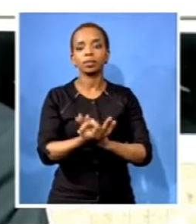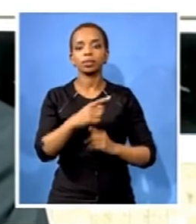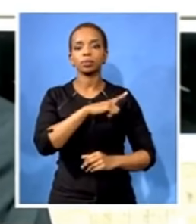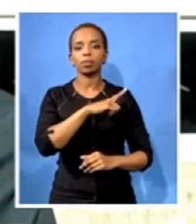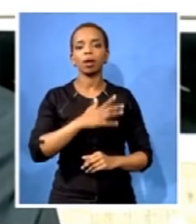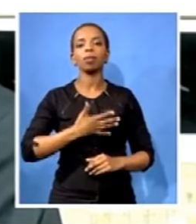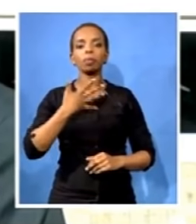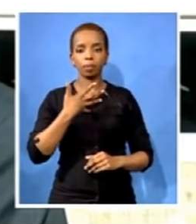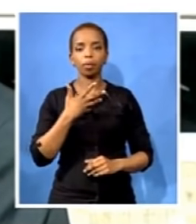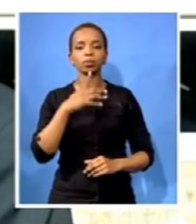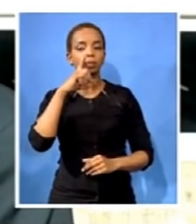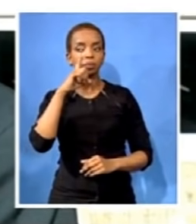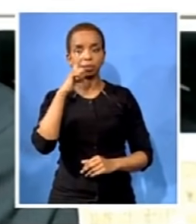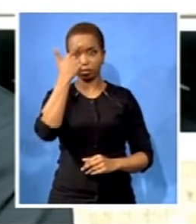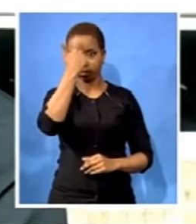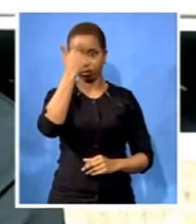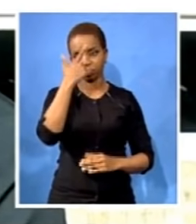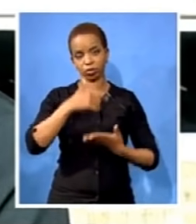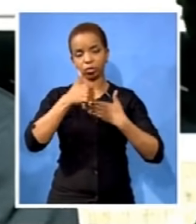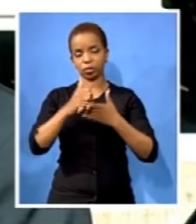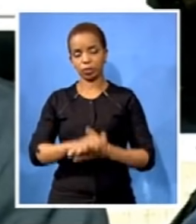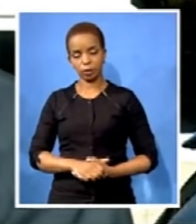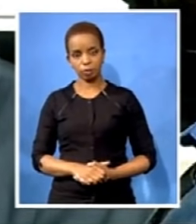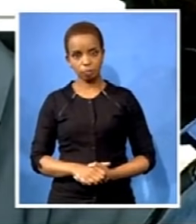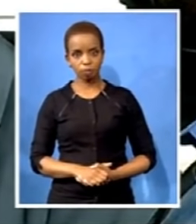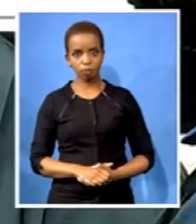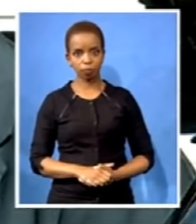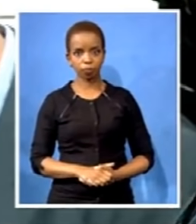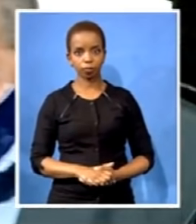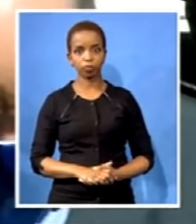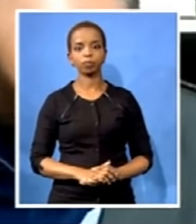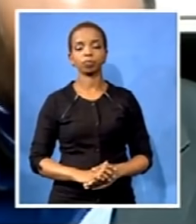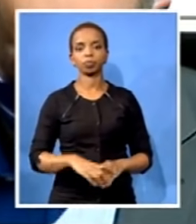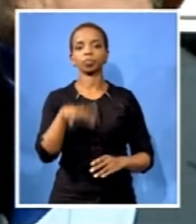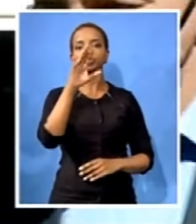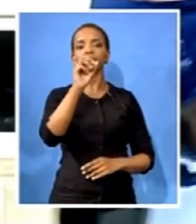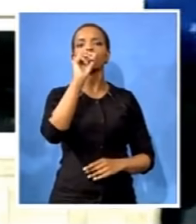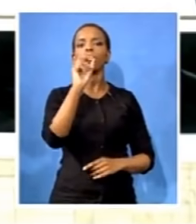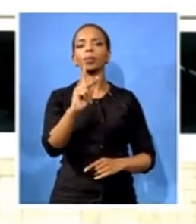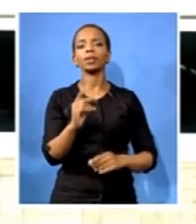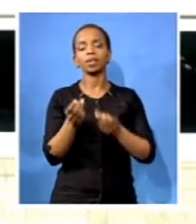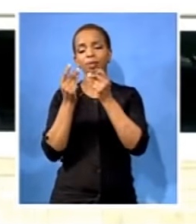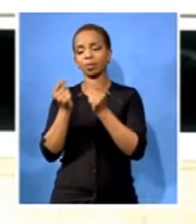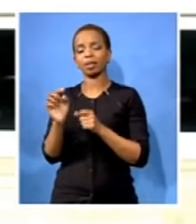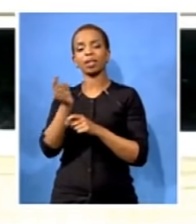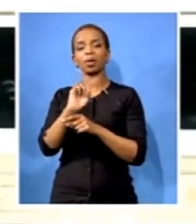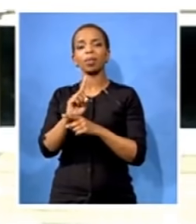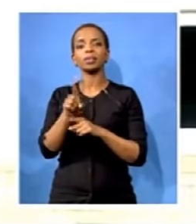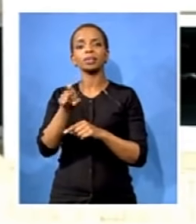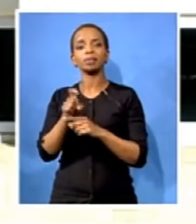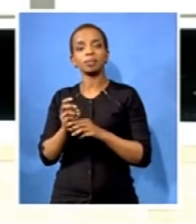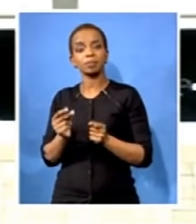systems. Okay, very quickly, boss, how do you measure success and state of readiness for Metro Rail opening up? The state